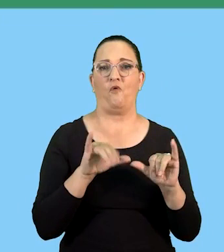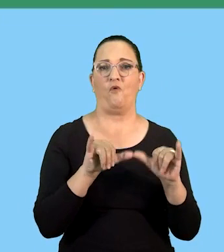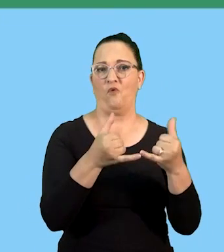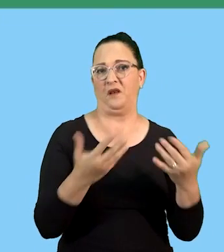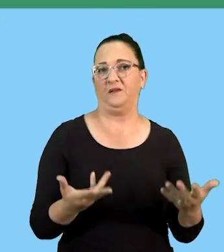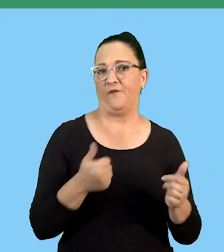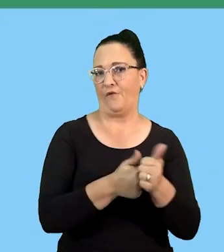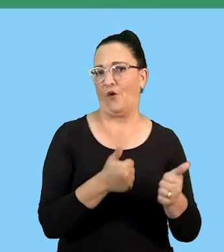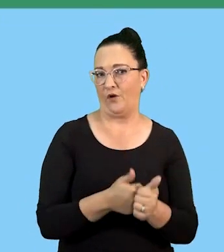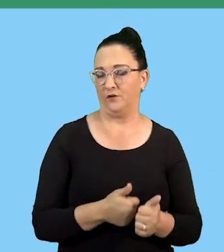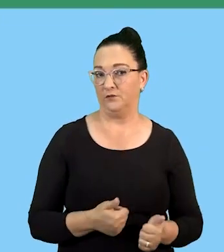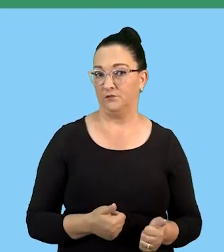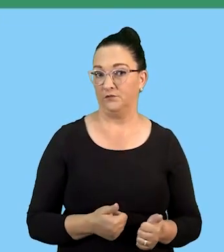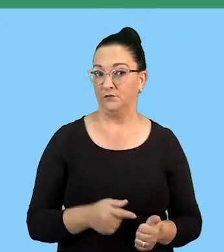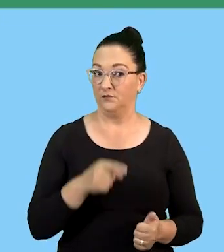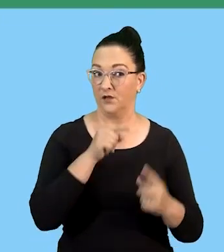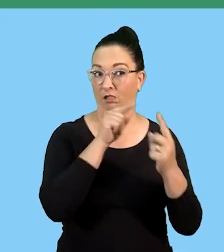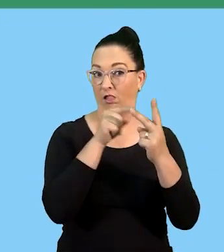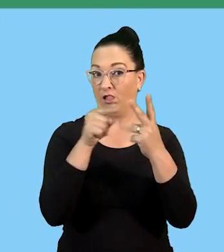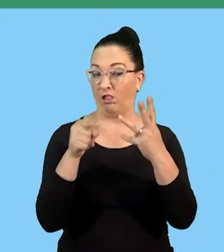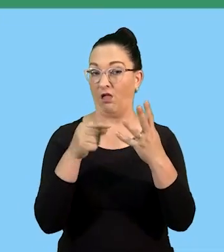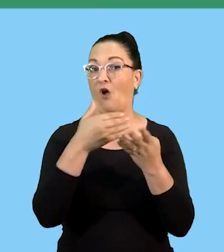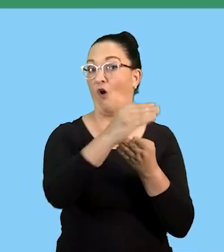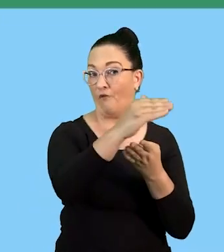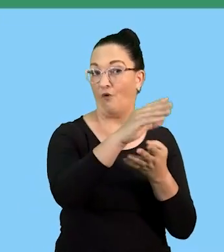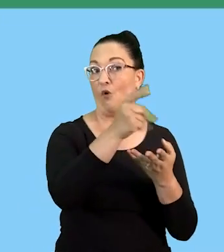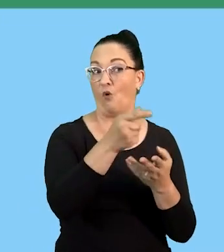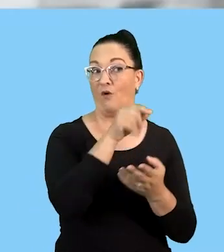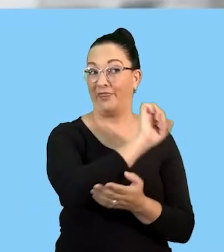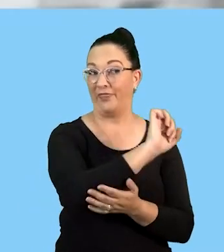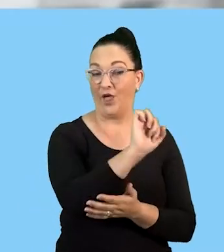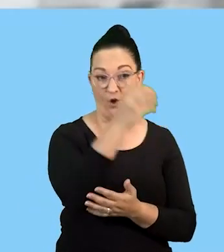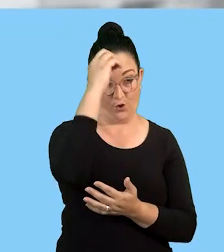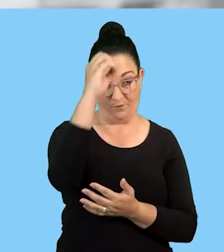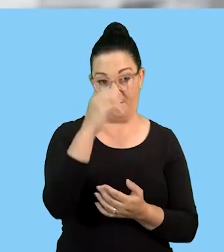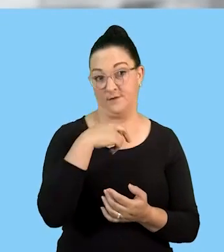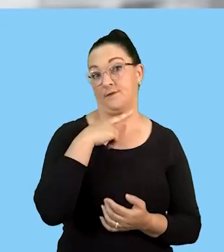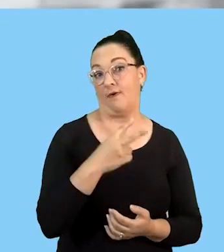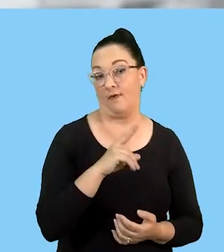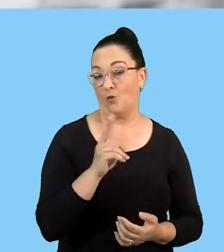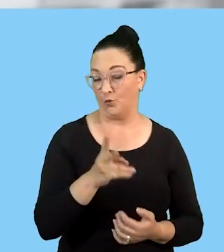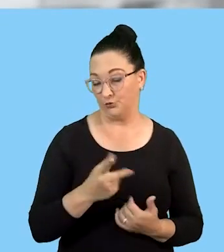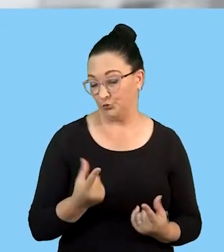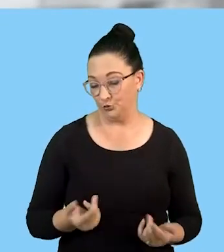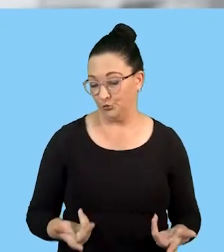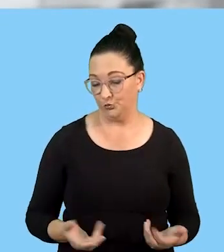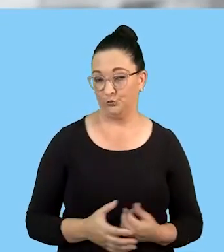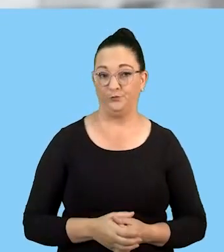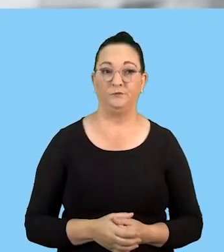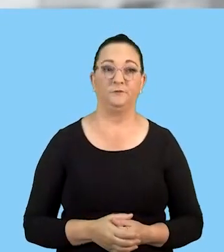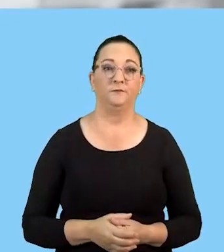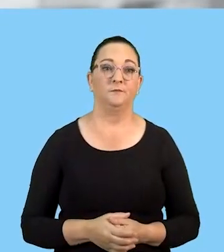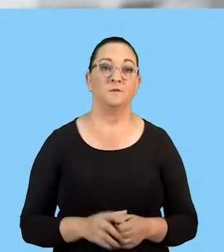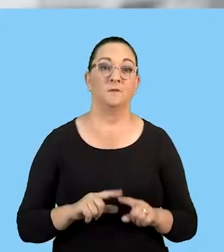of the organization. So what do? You shut them out, don't allow them to voice out their opinions, basically. Right. Whereas